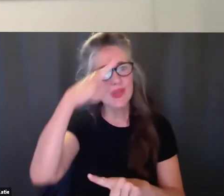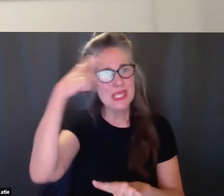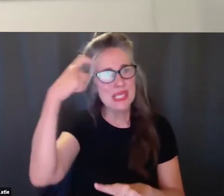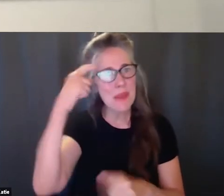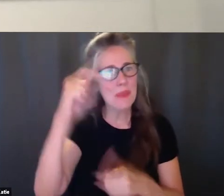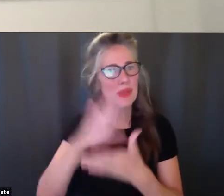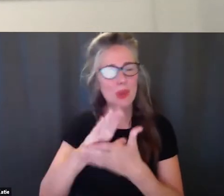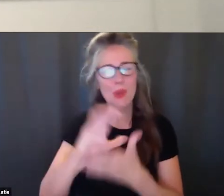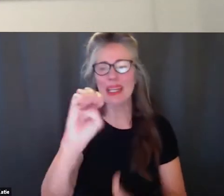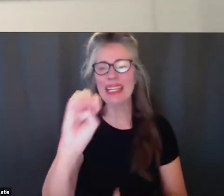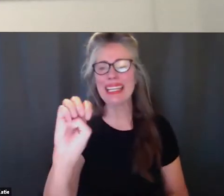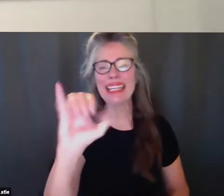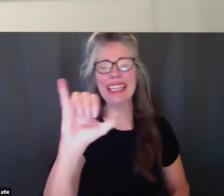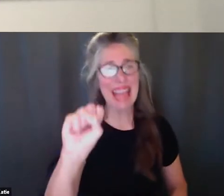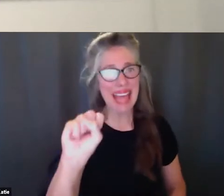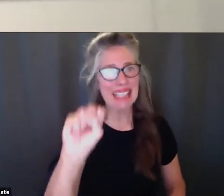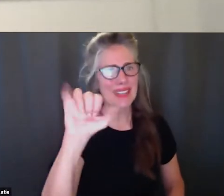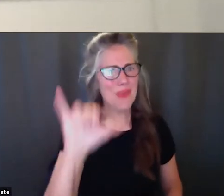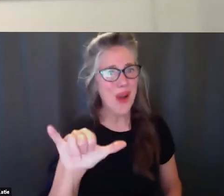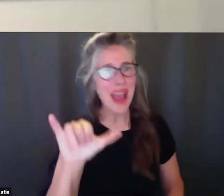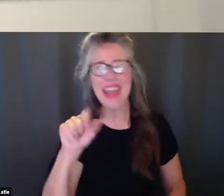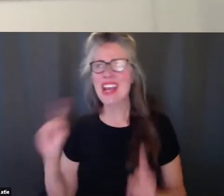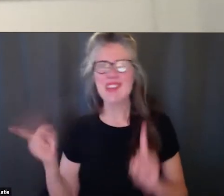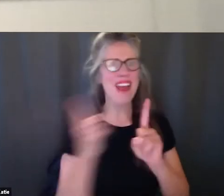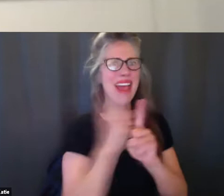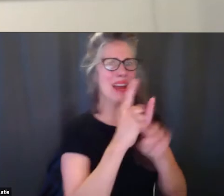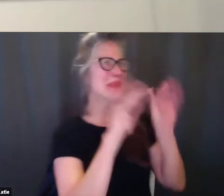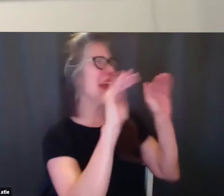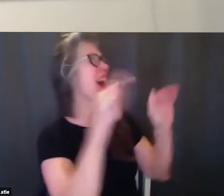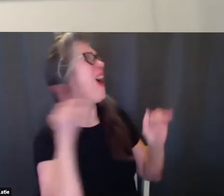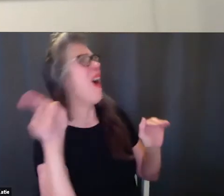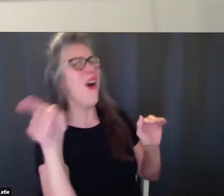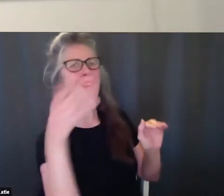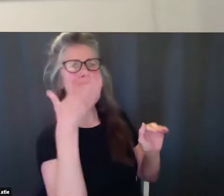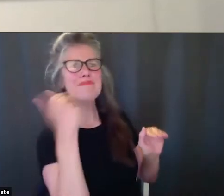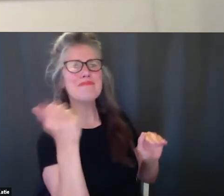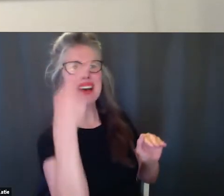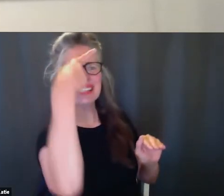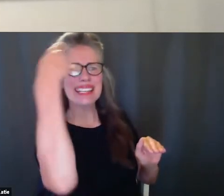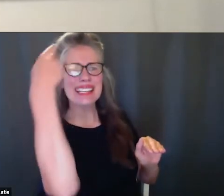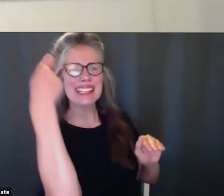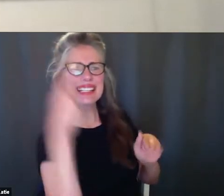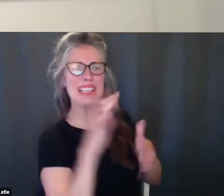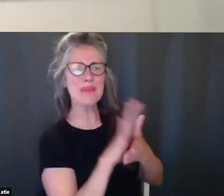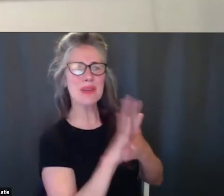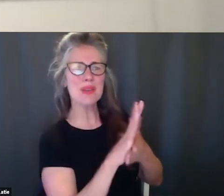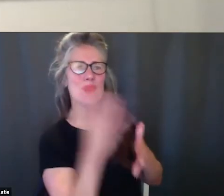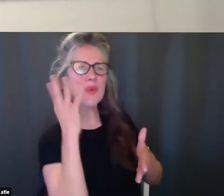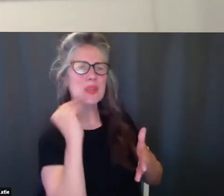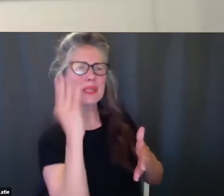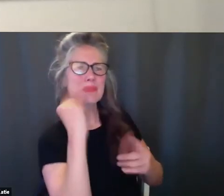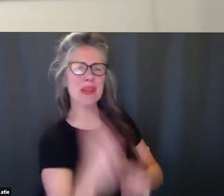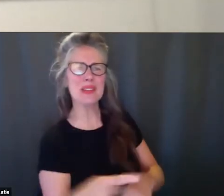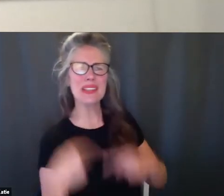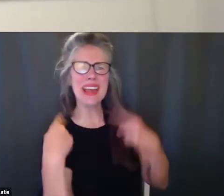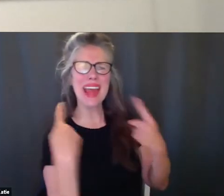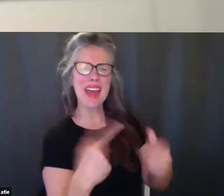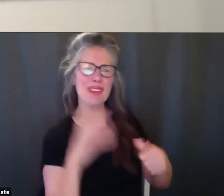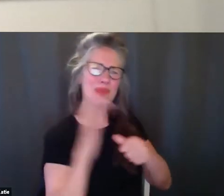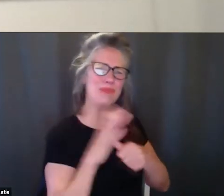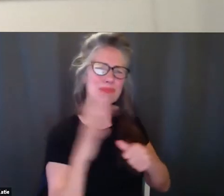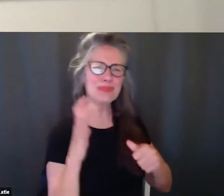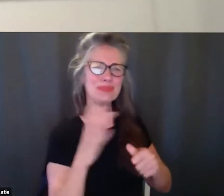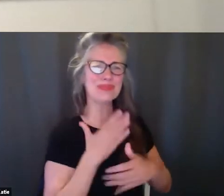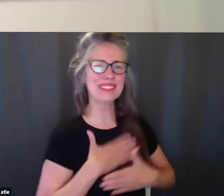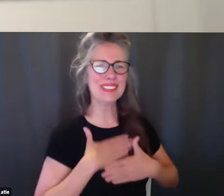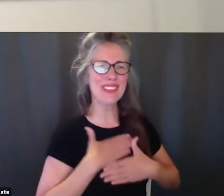facilitators and has gone to ESY summer school every year and has said that this is the best summer that he's had. So we're